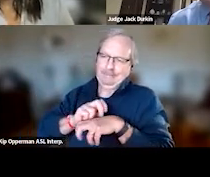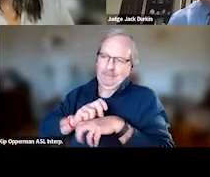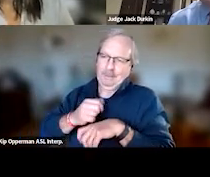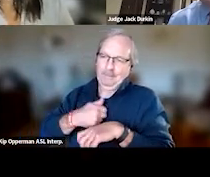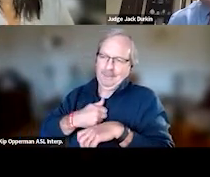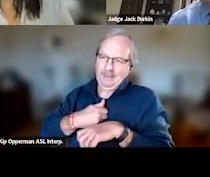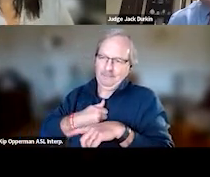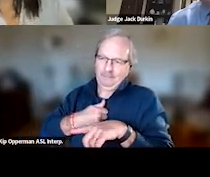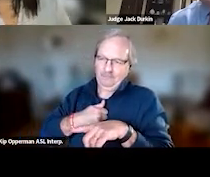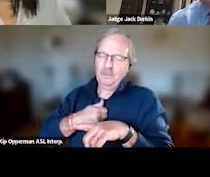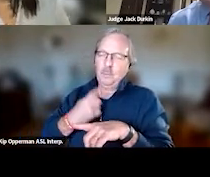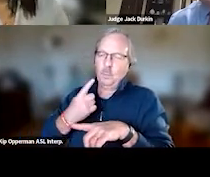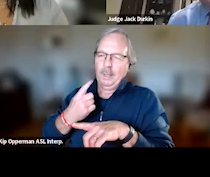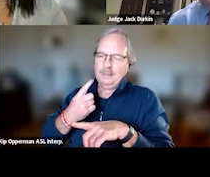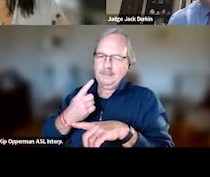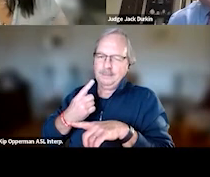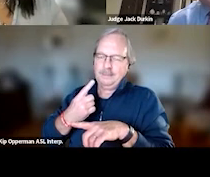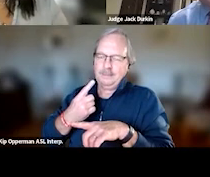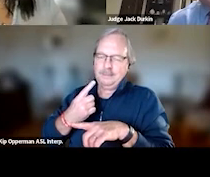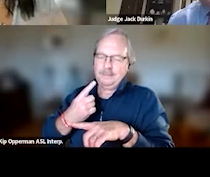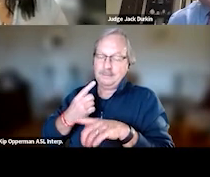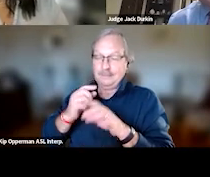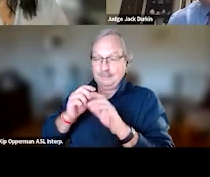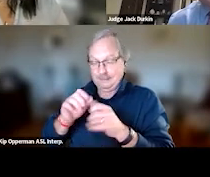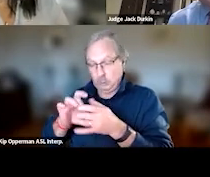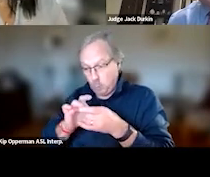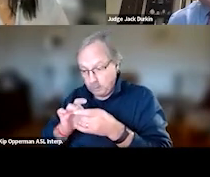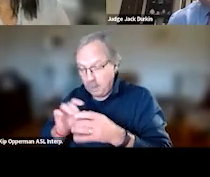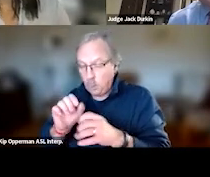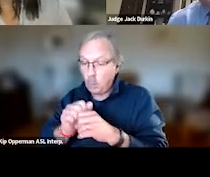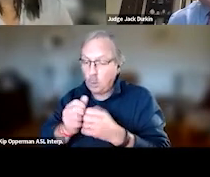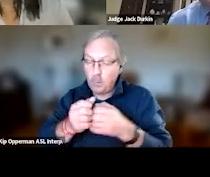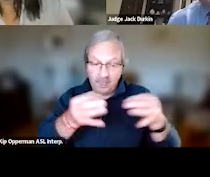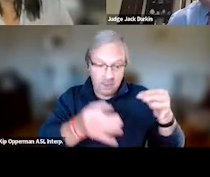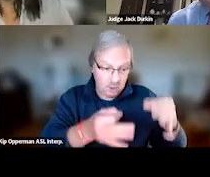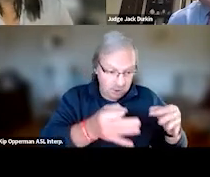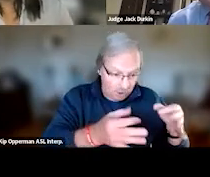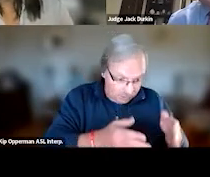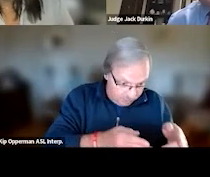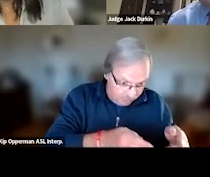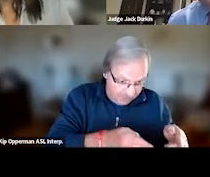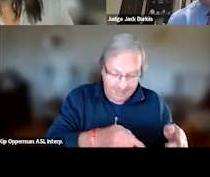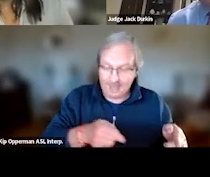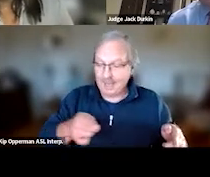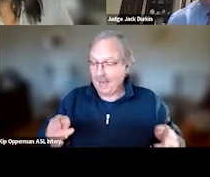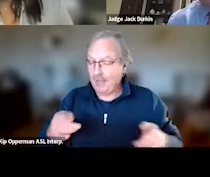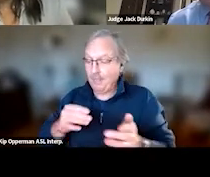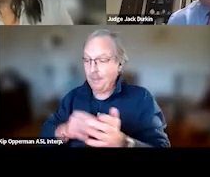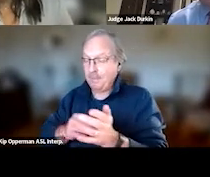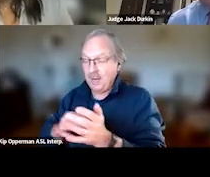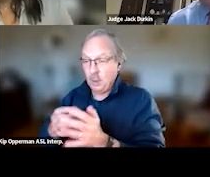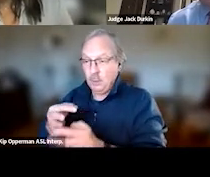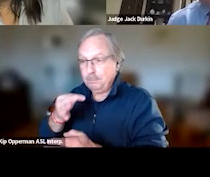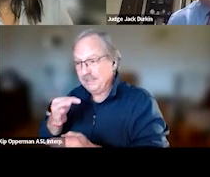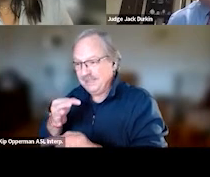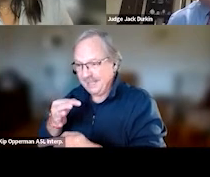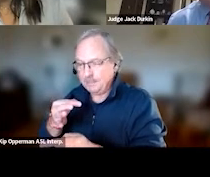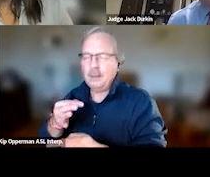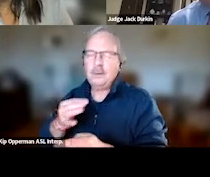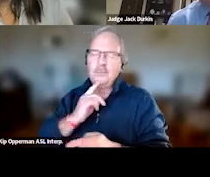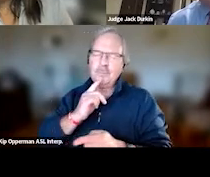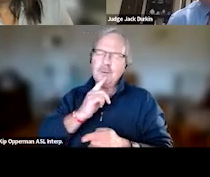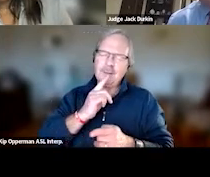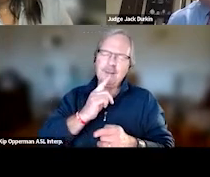as one who gets to coordinate and work with the judges and work with the medical experts, it really has been a